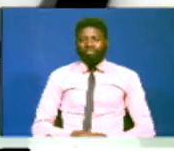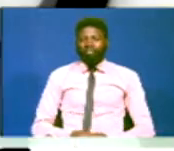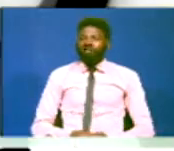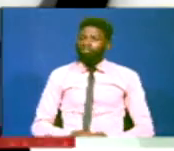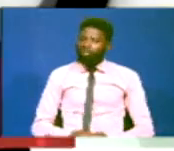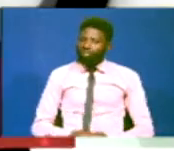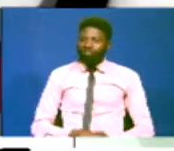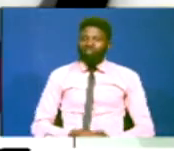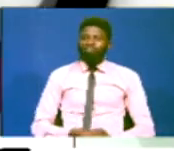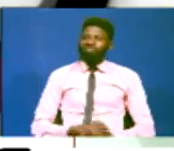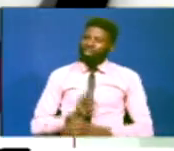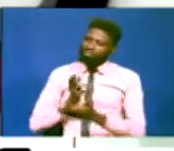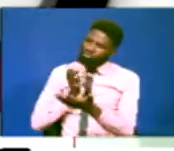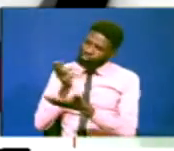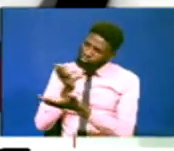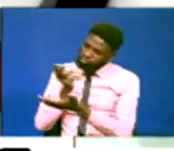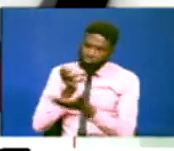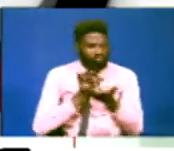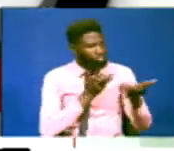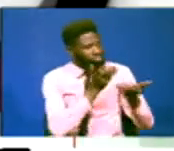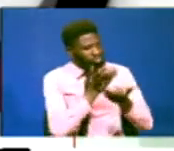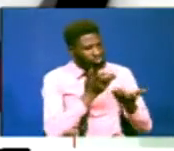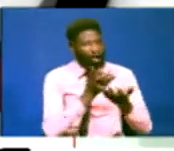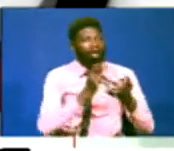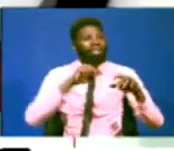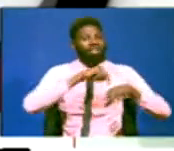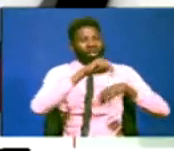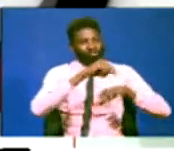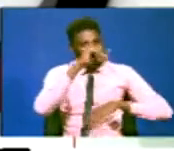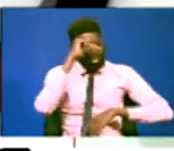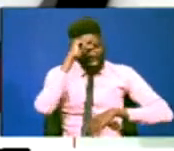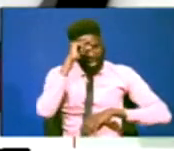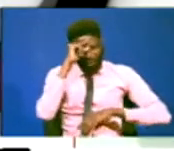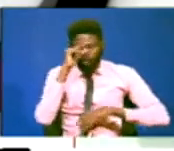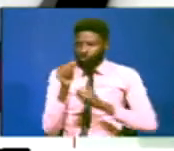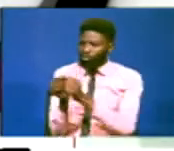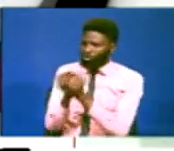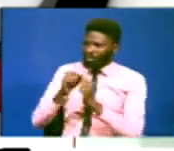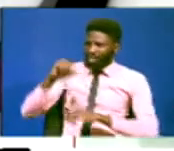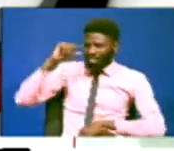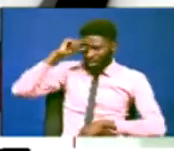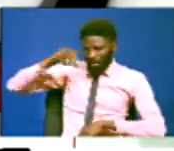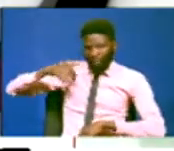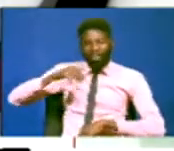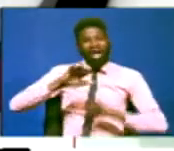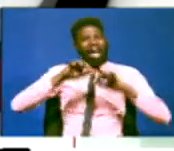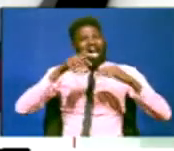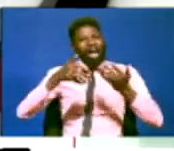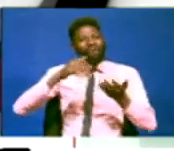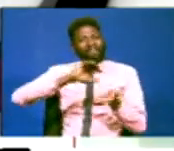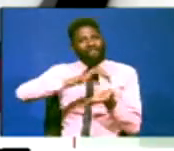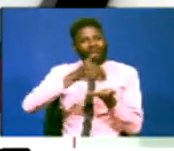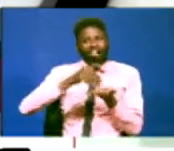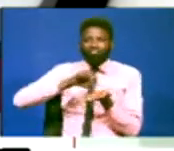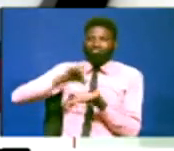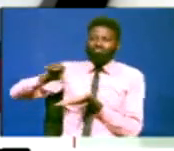Talks between the national government and county governments on county revenue allocation hit a dead end after